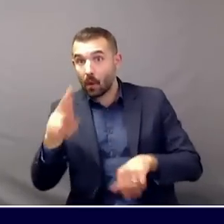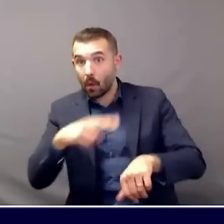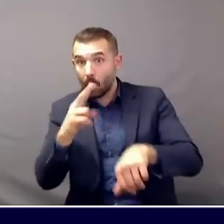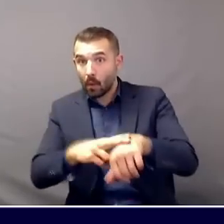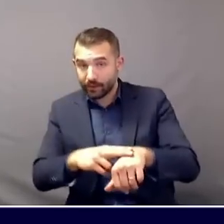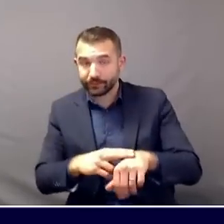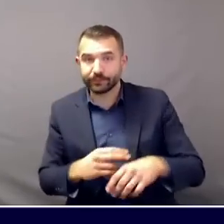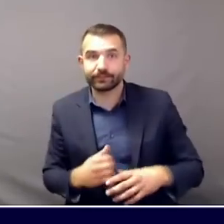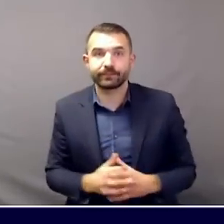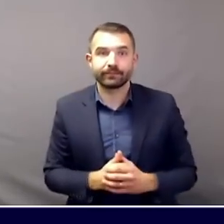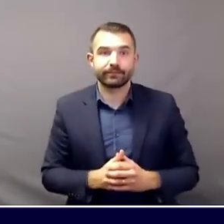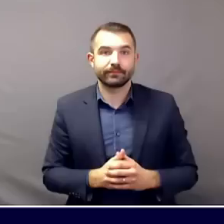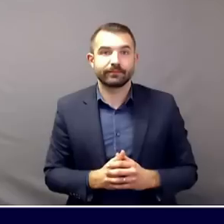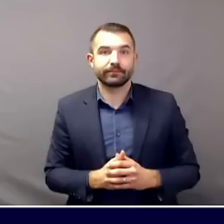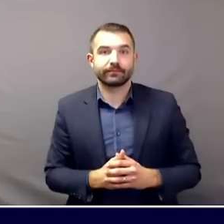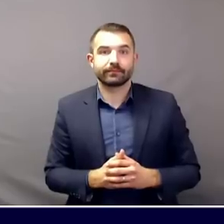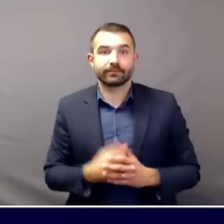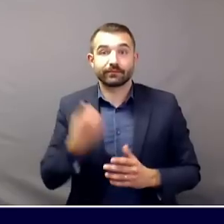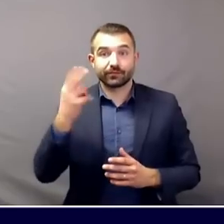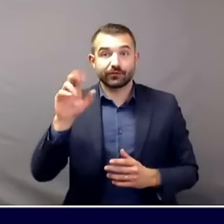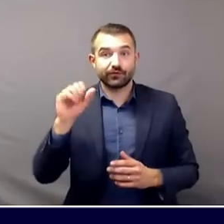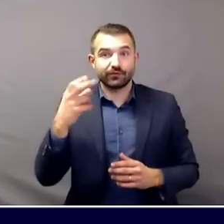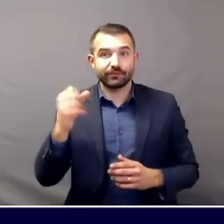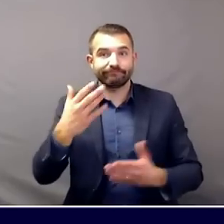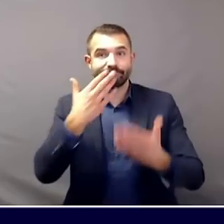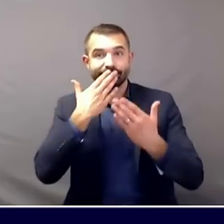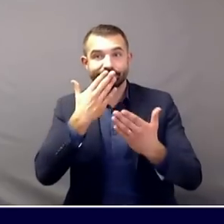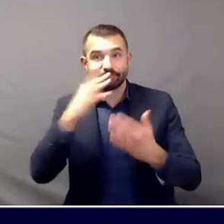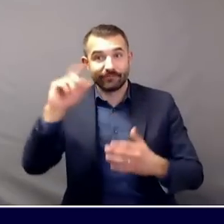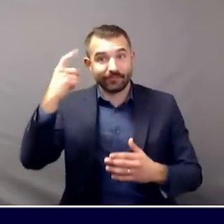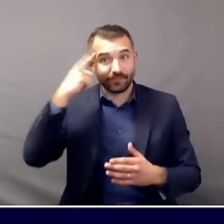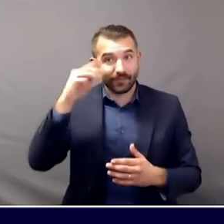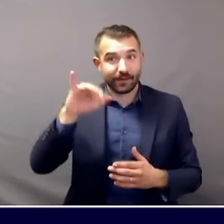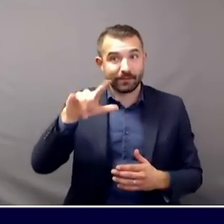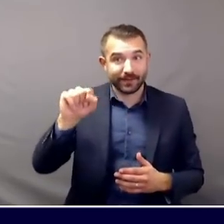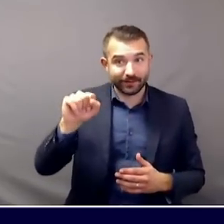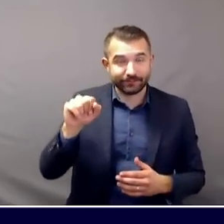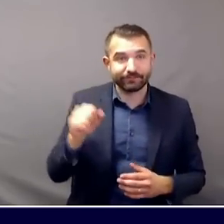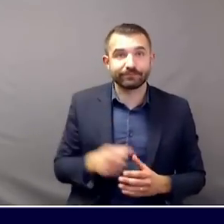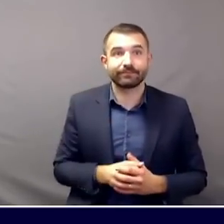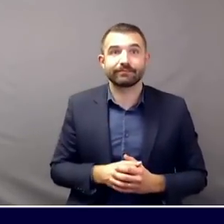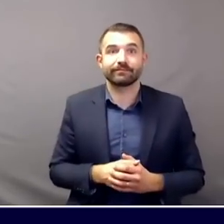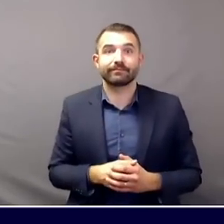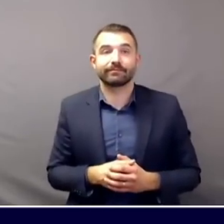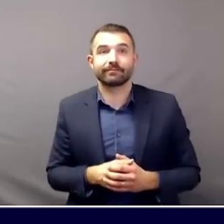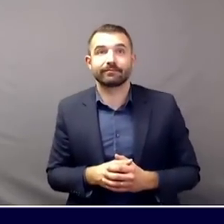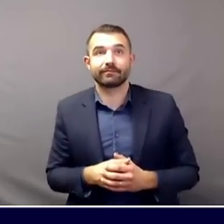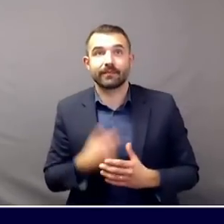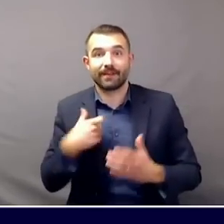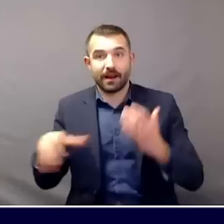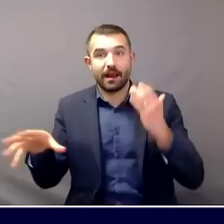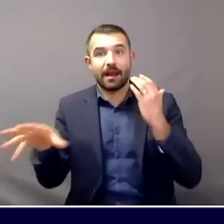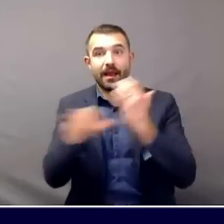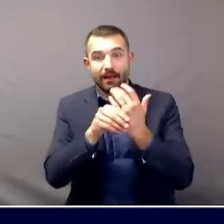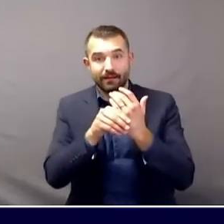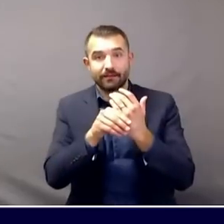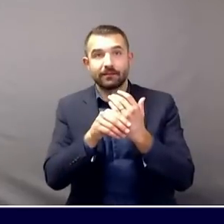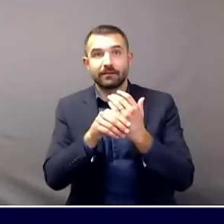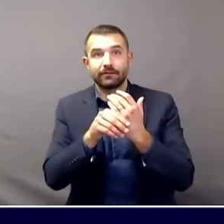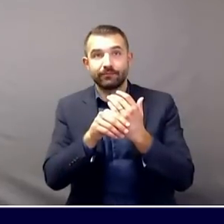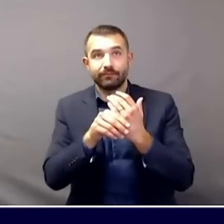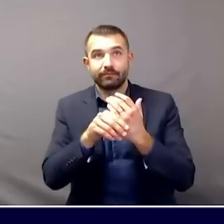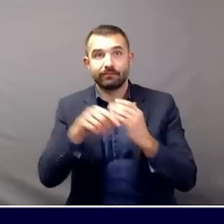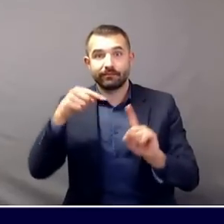Thanks, Patrick. Governor Mills. I'll just add to that last one. You know, I said before, each of us needs to take all these